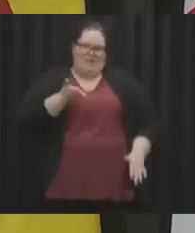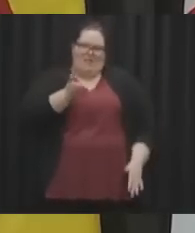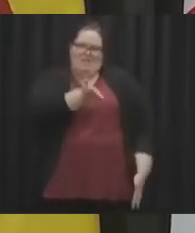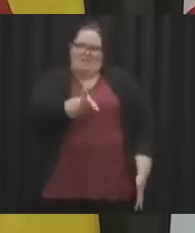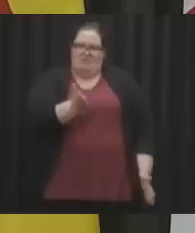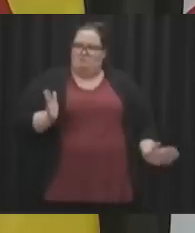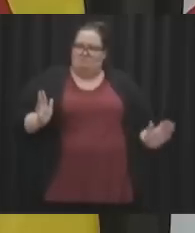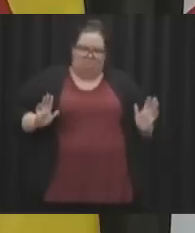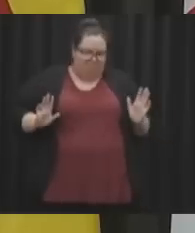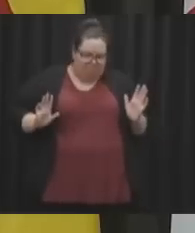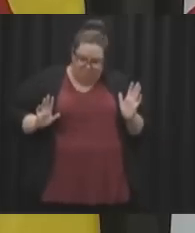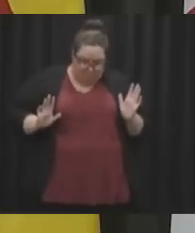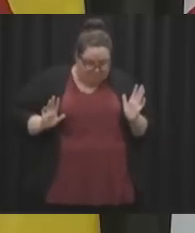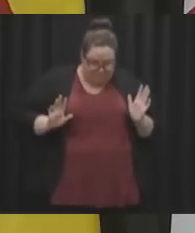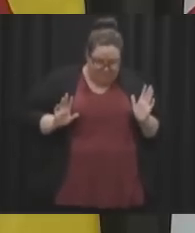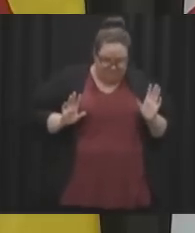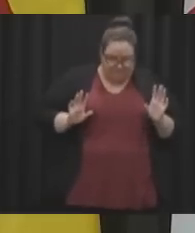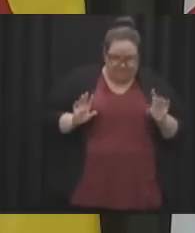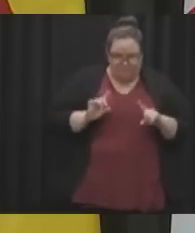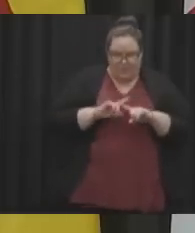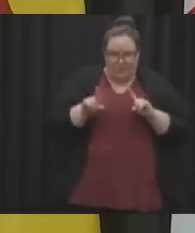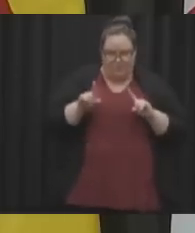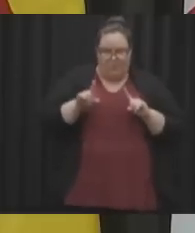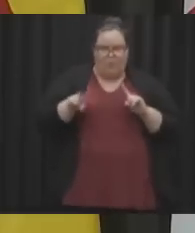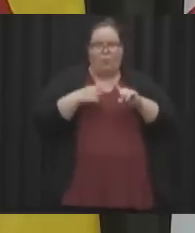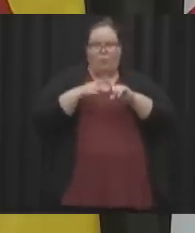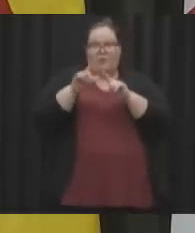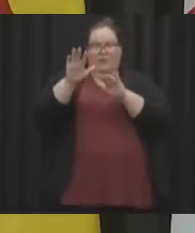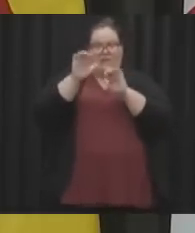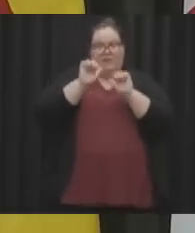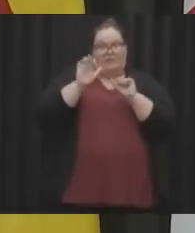get tested immediately by using